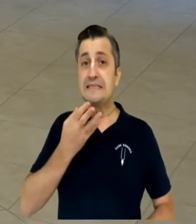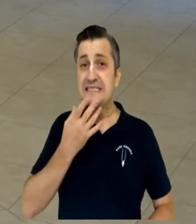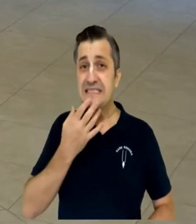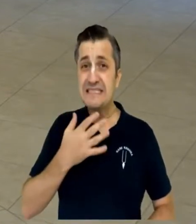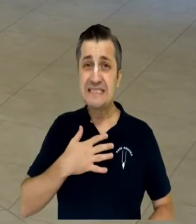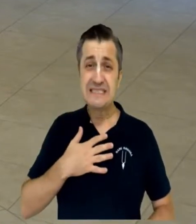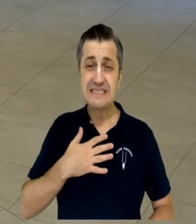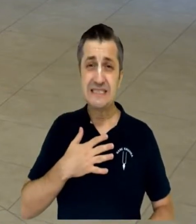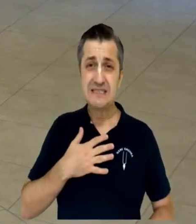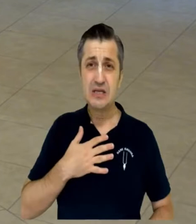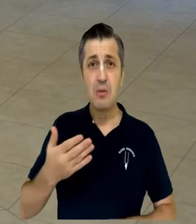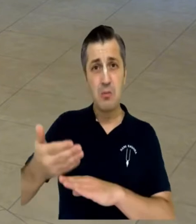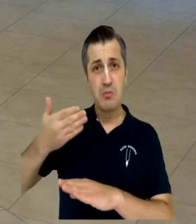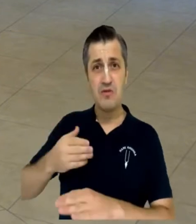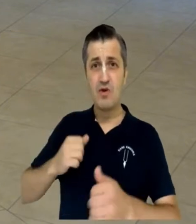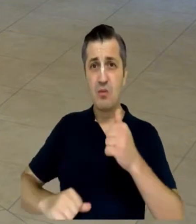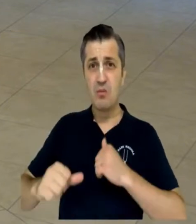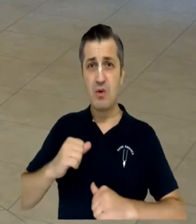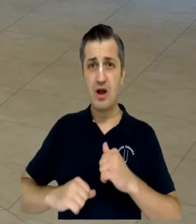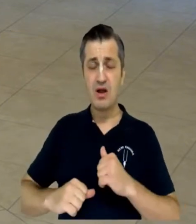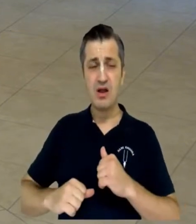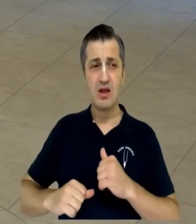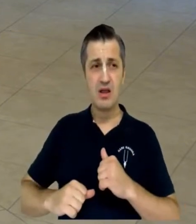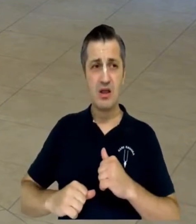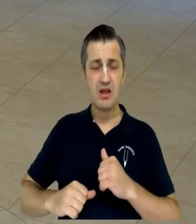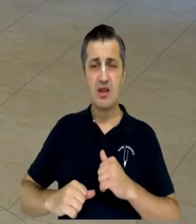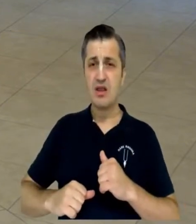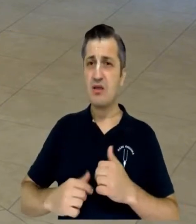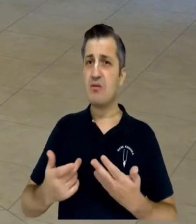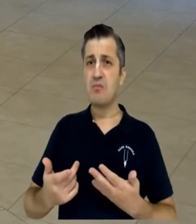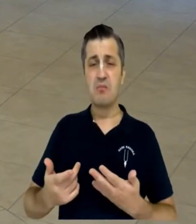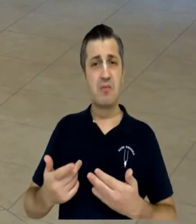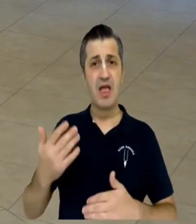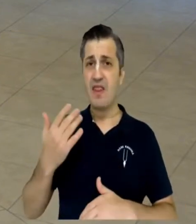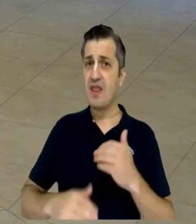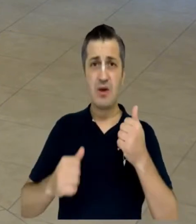proud, or they just didn't go and apologize to Krishna. So that was a mistake against Krishna, the mode of passion.